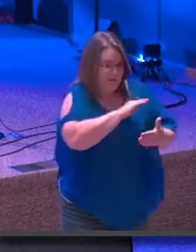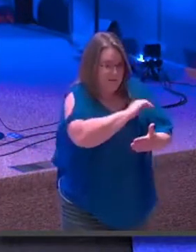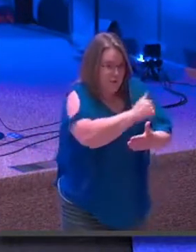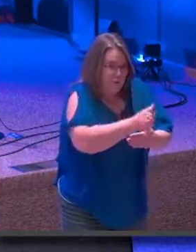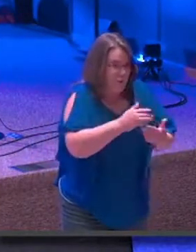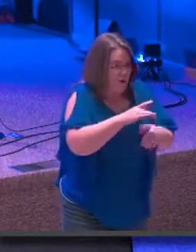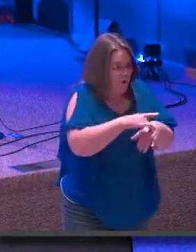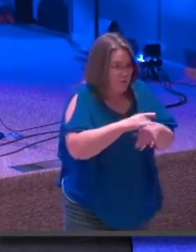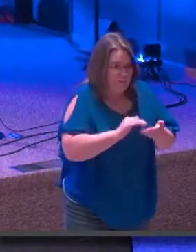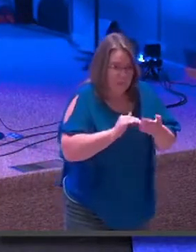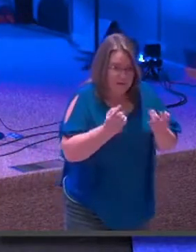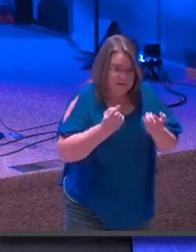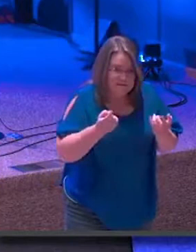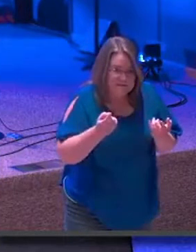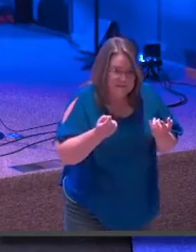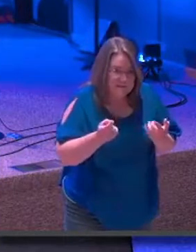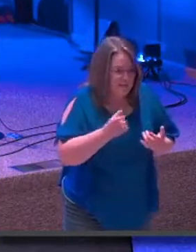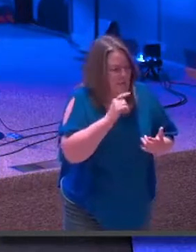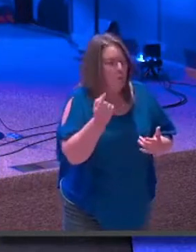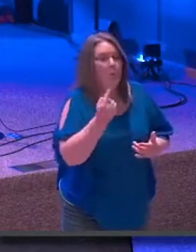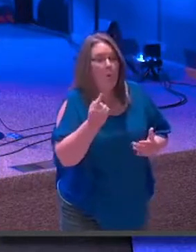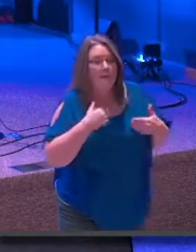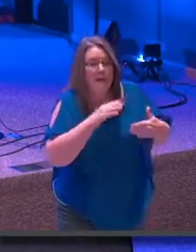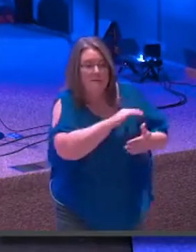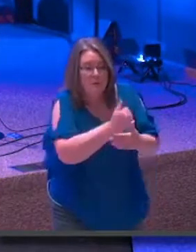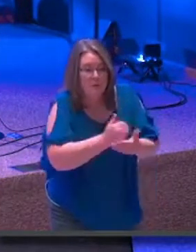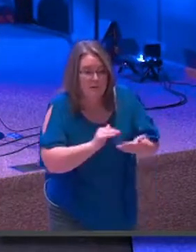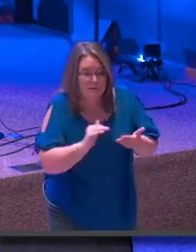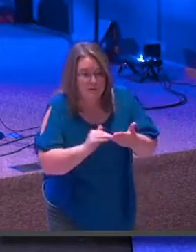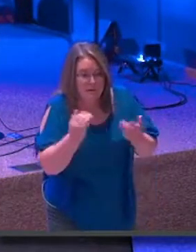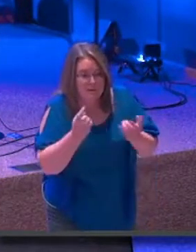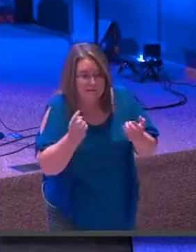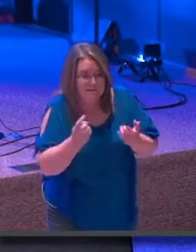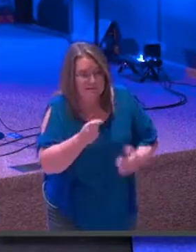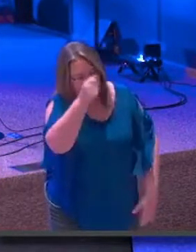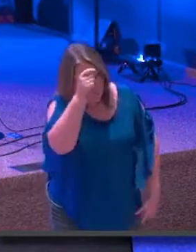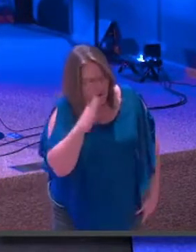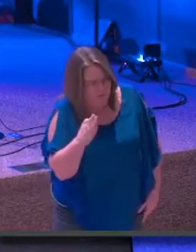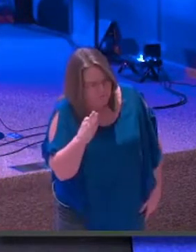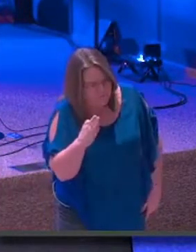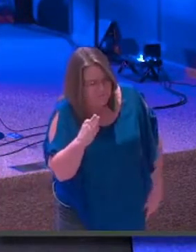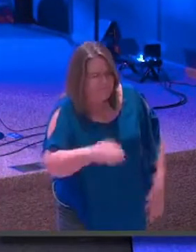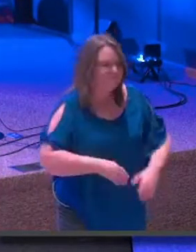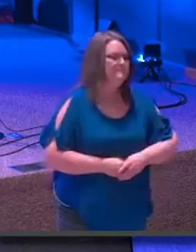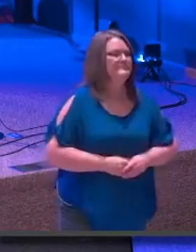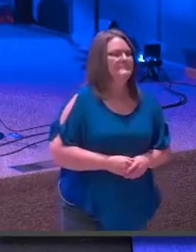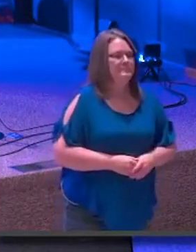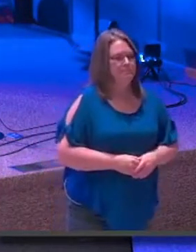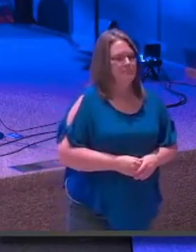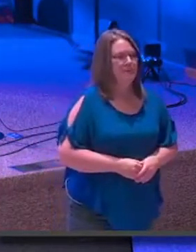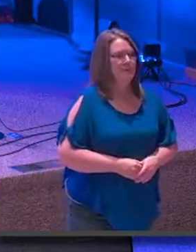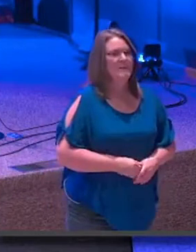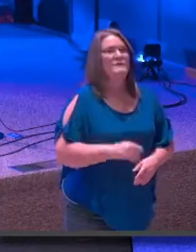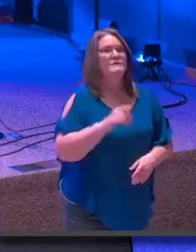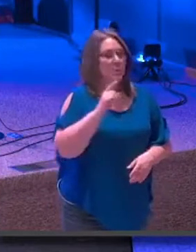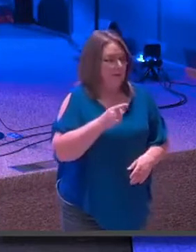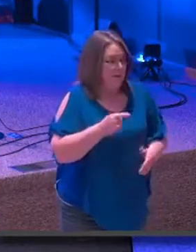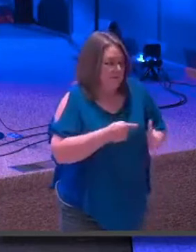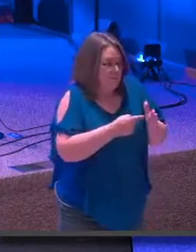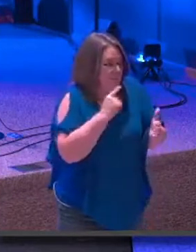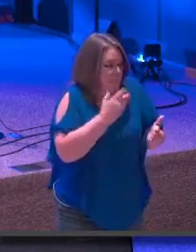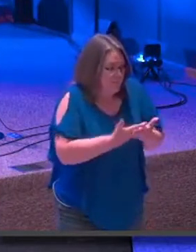forgive sins." Who is the only one who has authority to forgive sins? God. So he is confirming and affirming